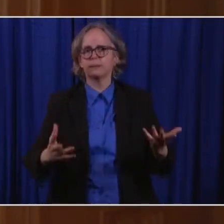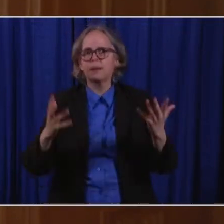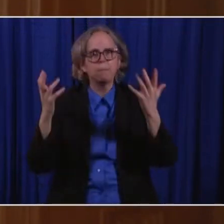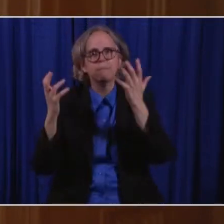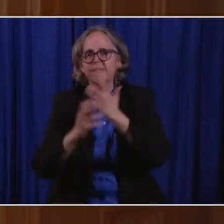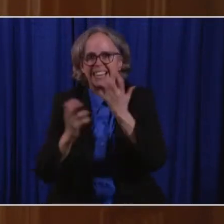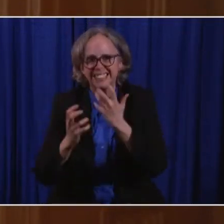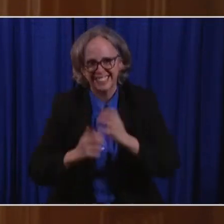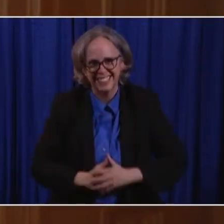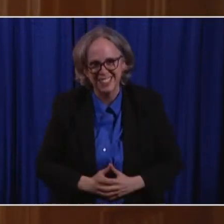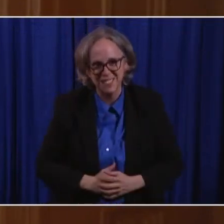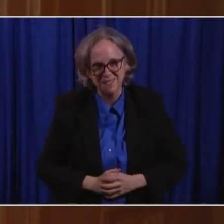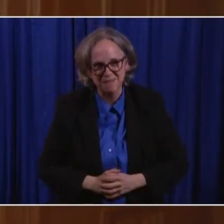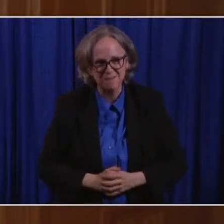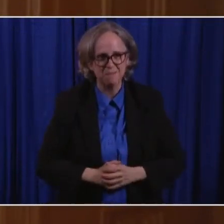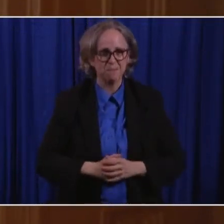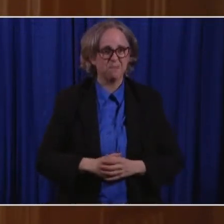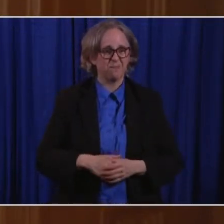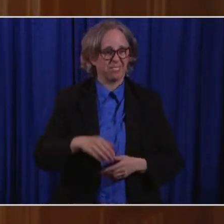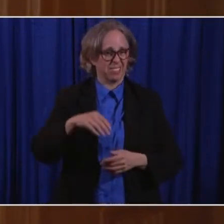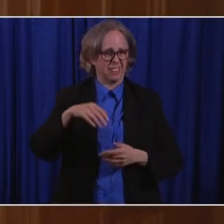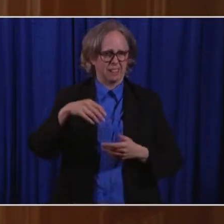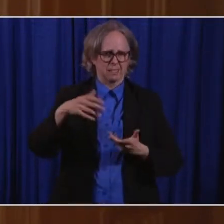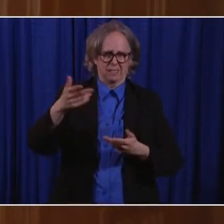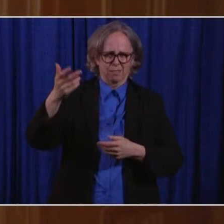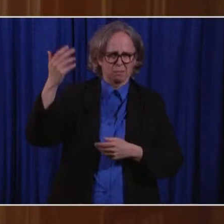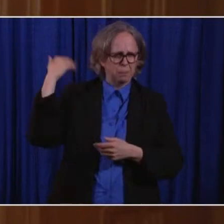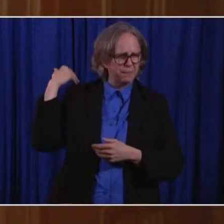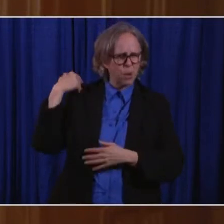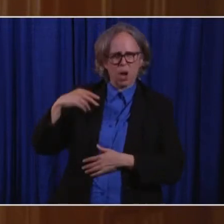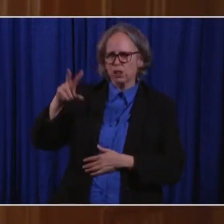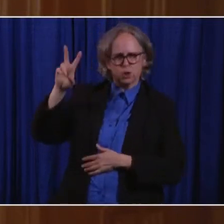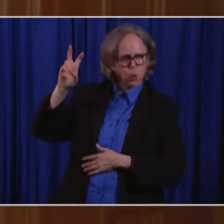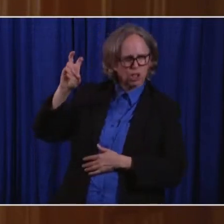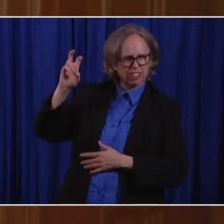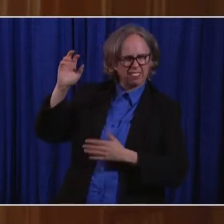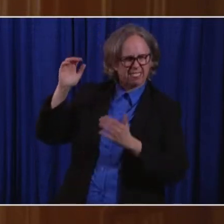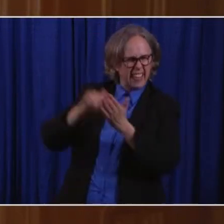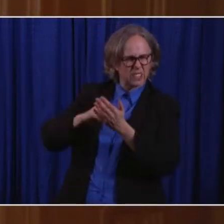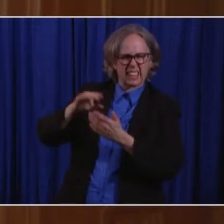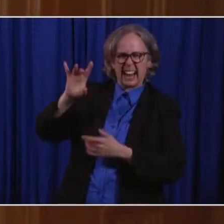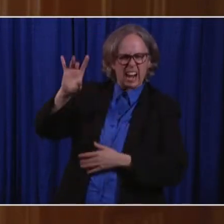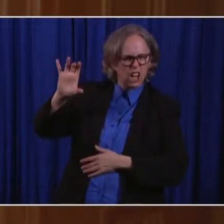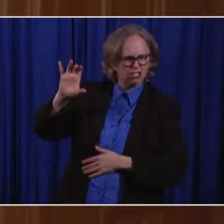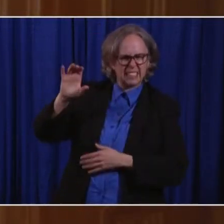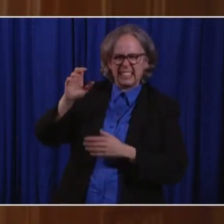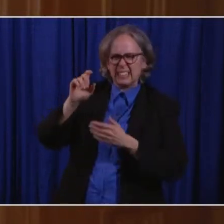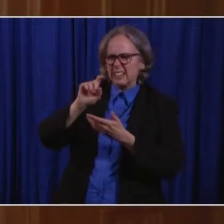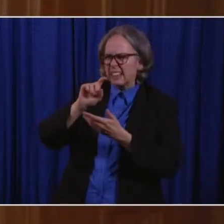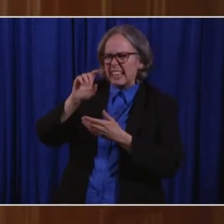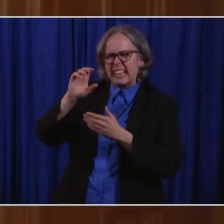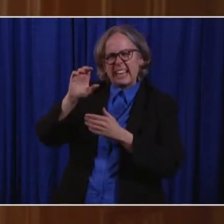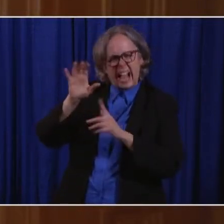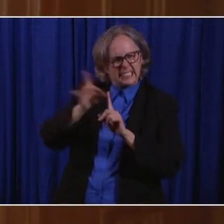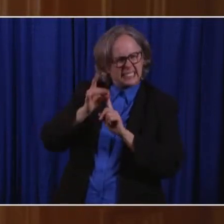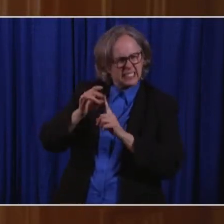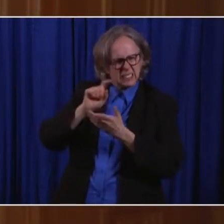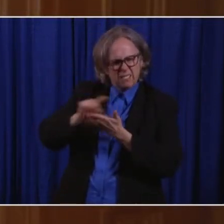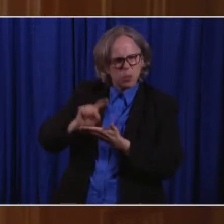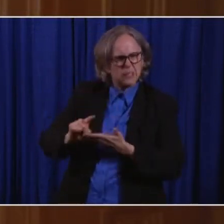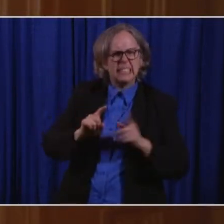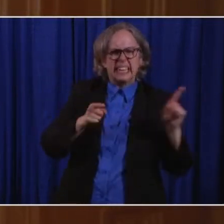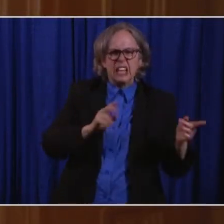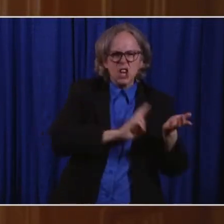one time we had over 2,800 new cases per week in our nursing homes, Today, we're averaging less than 200